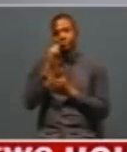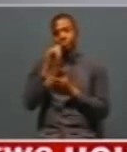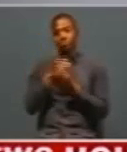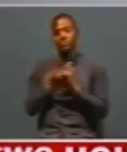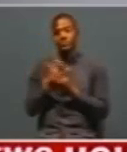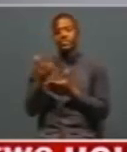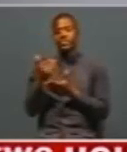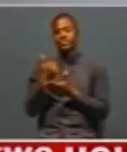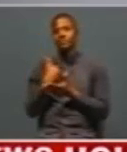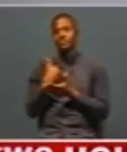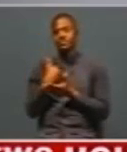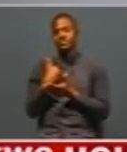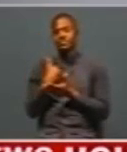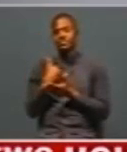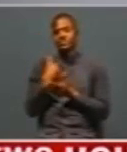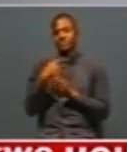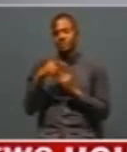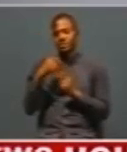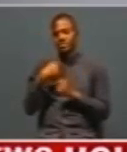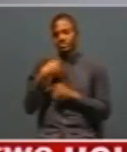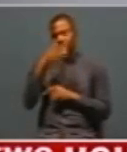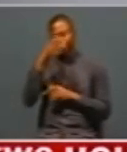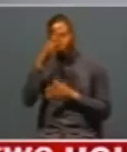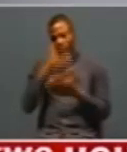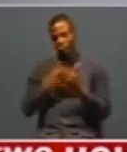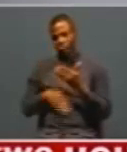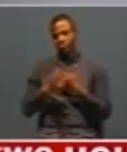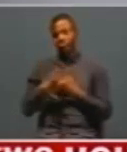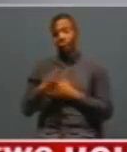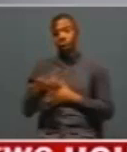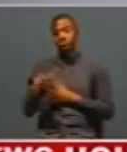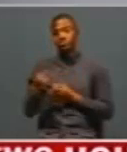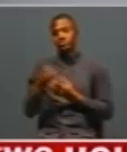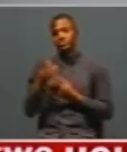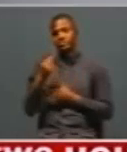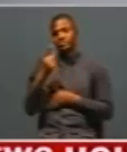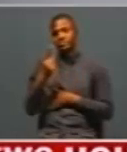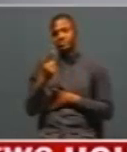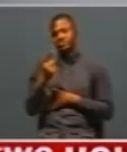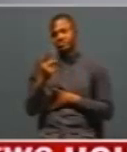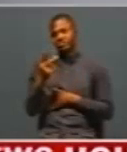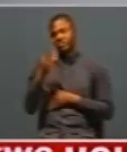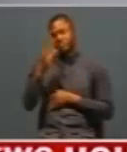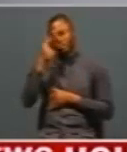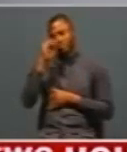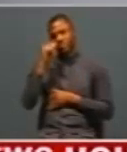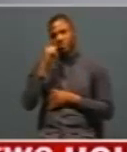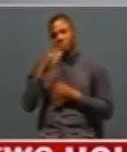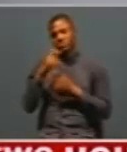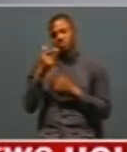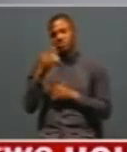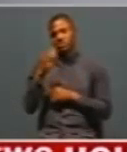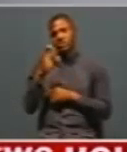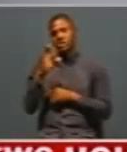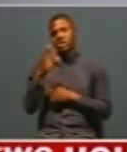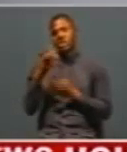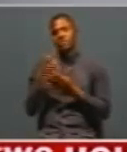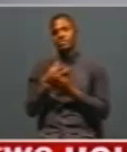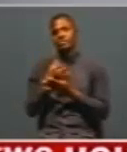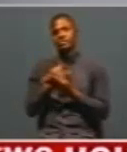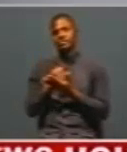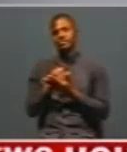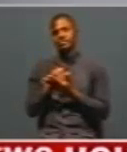Appolonia Acolatse and father of news anchor and host of Women's Voice on GBC News,